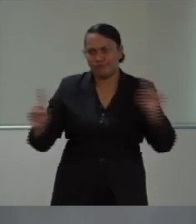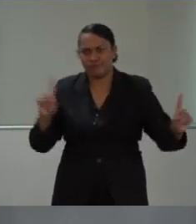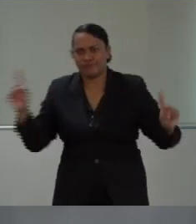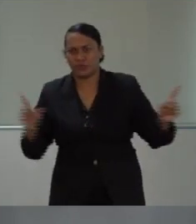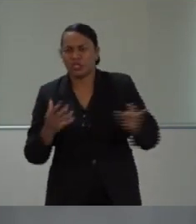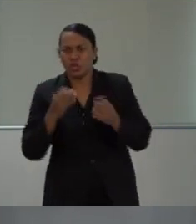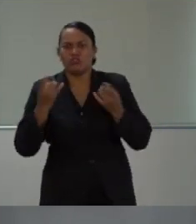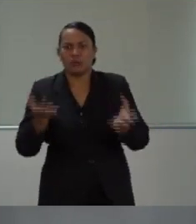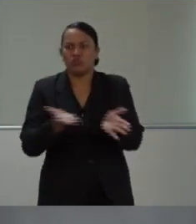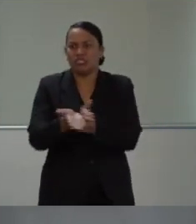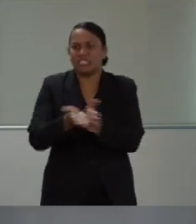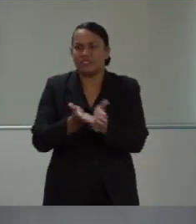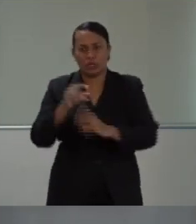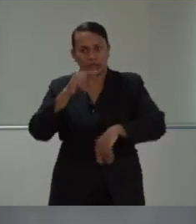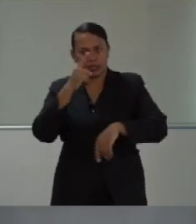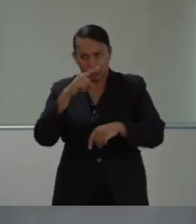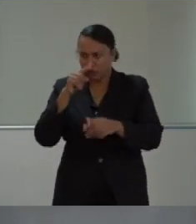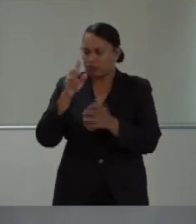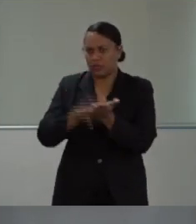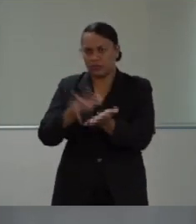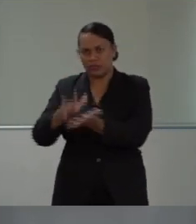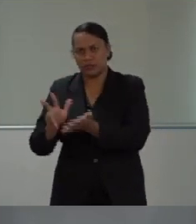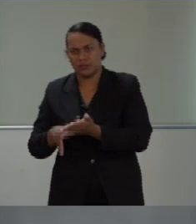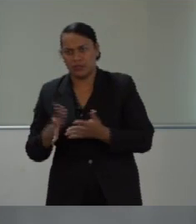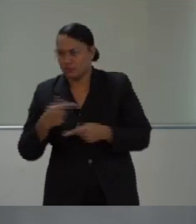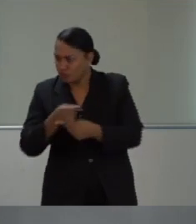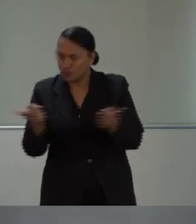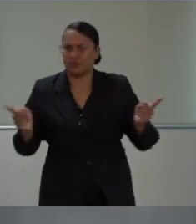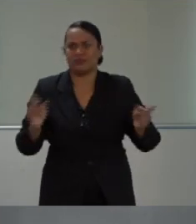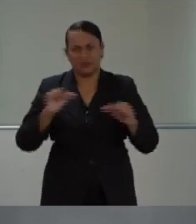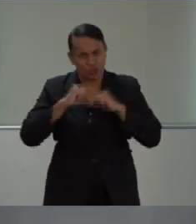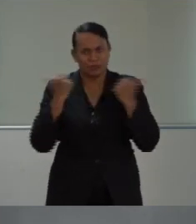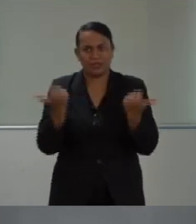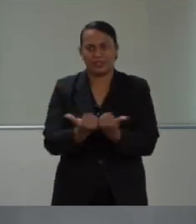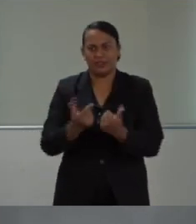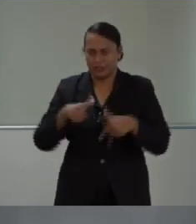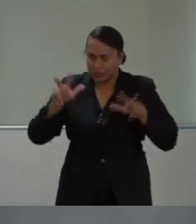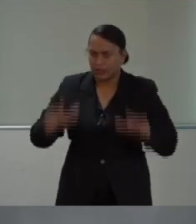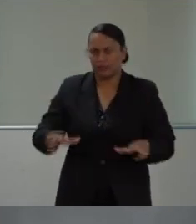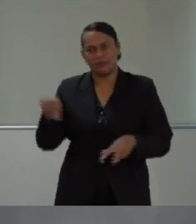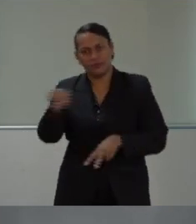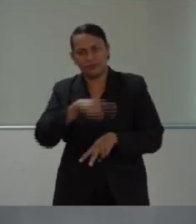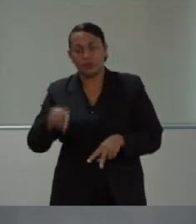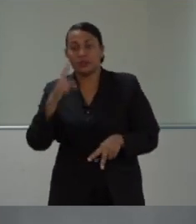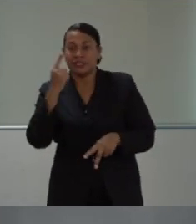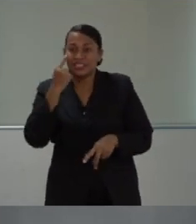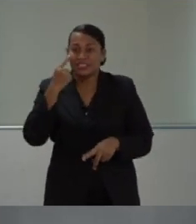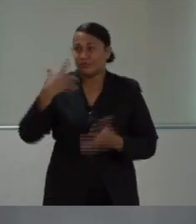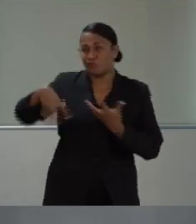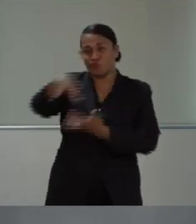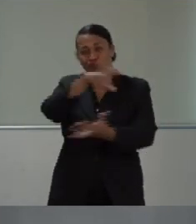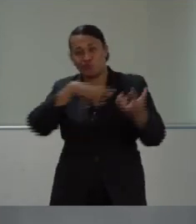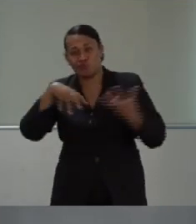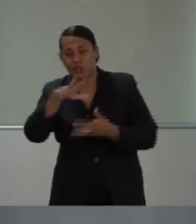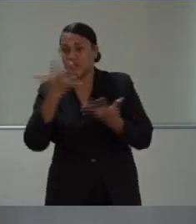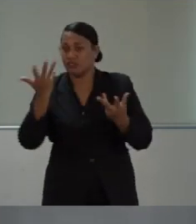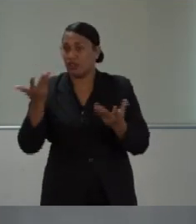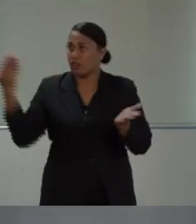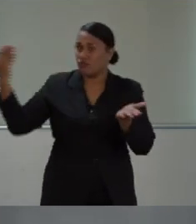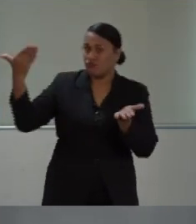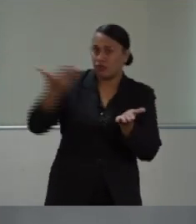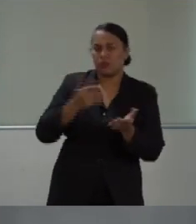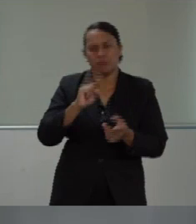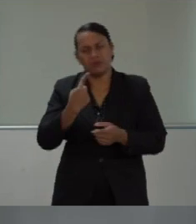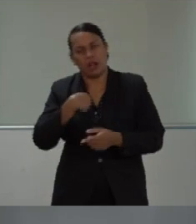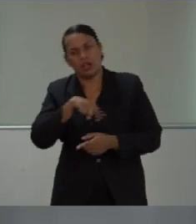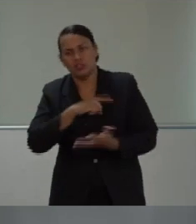people. You know, there's a cyclone coming. You'll see the tents being struck down soon. But we'll ride out that